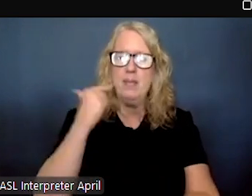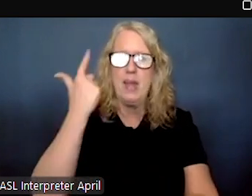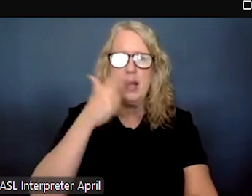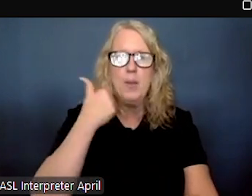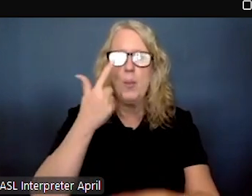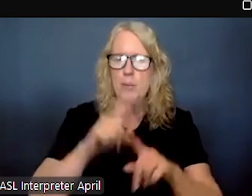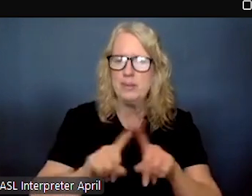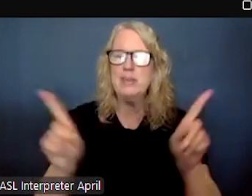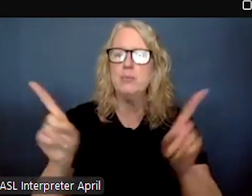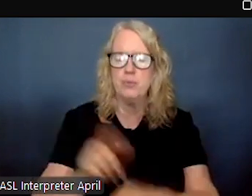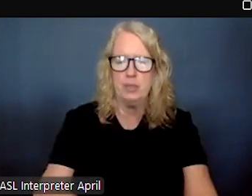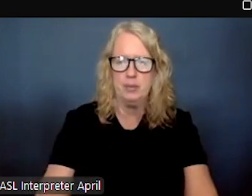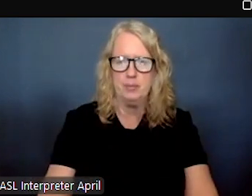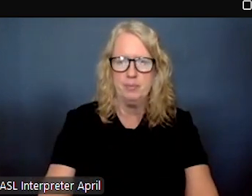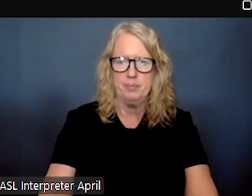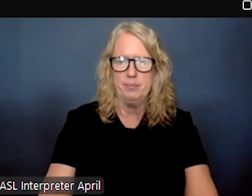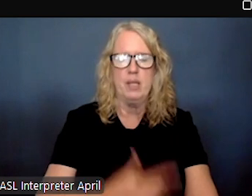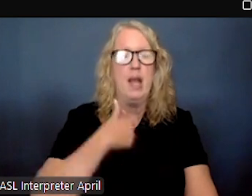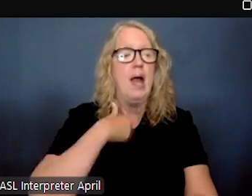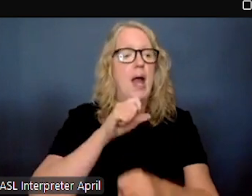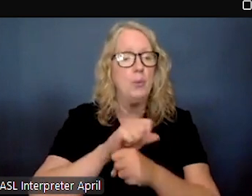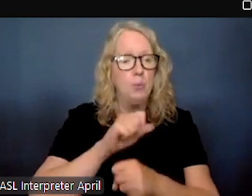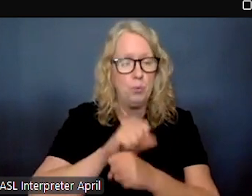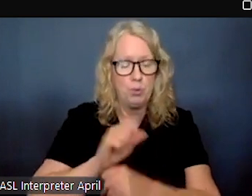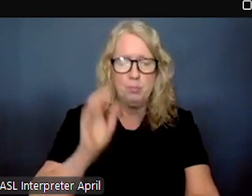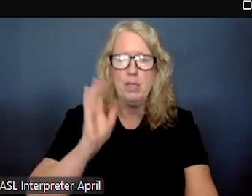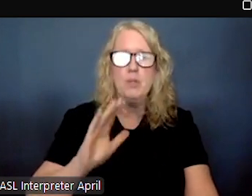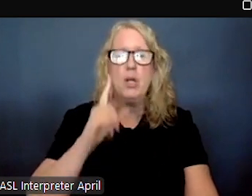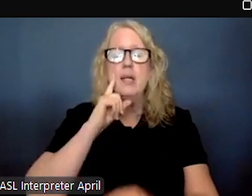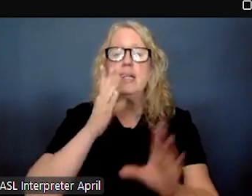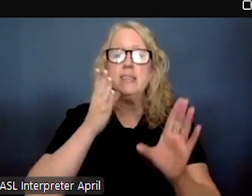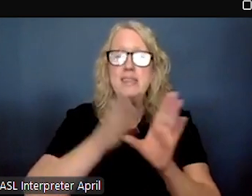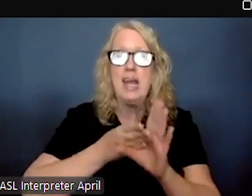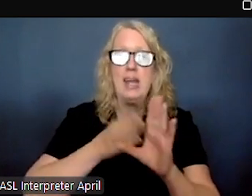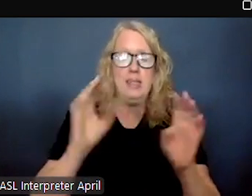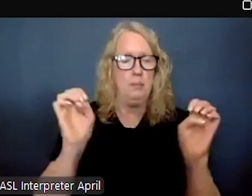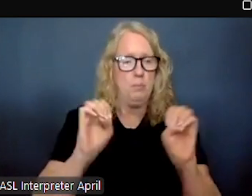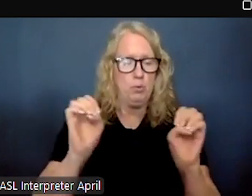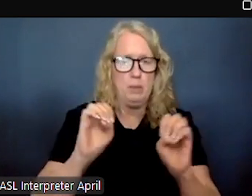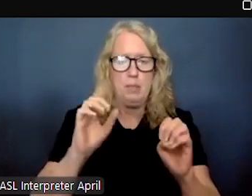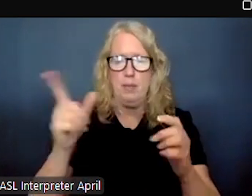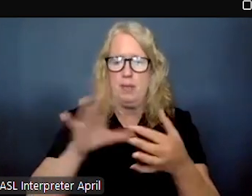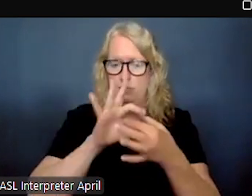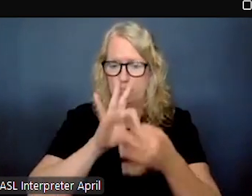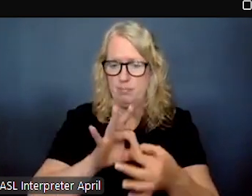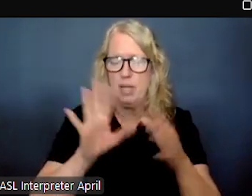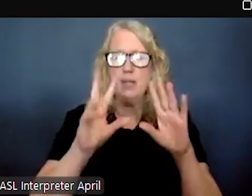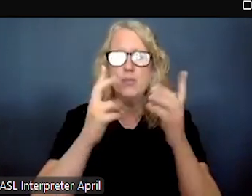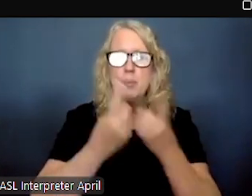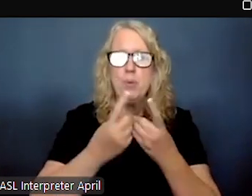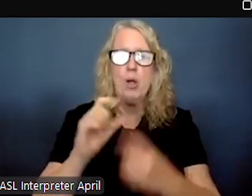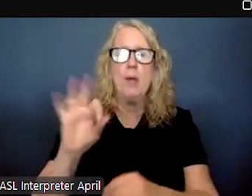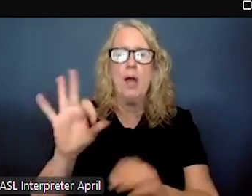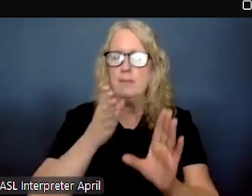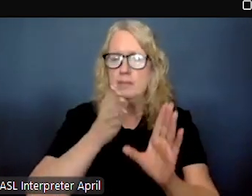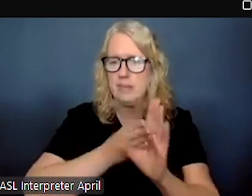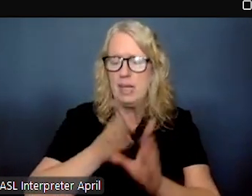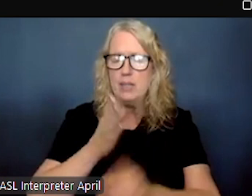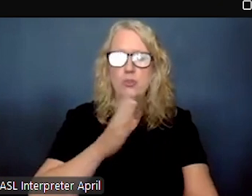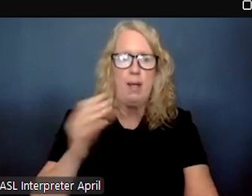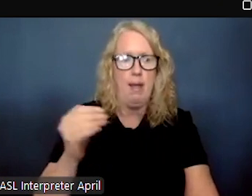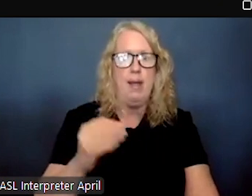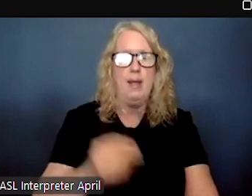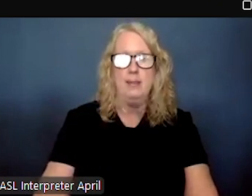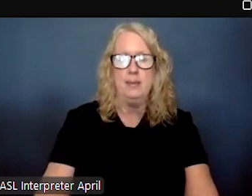different. I worked in one that was psych emergency that was associated with the Department of Psychiatry, and it